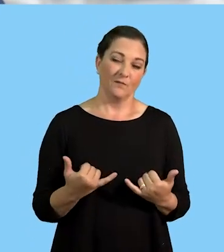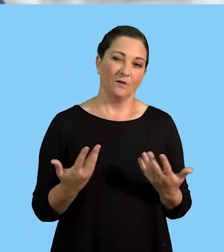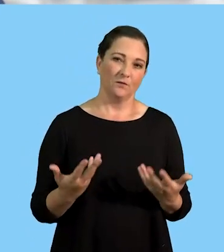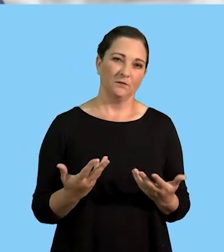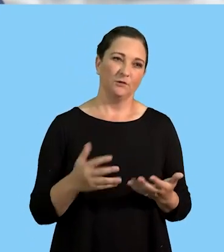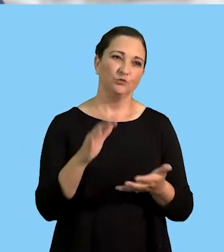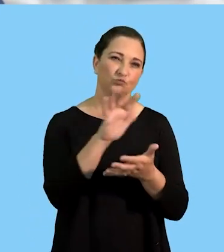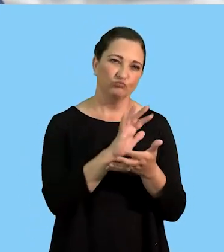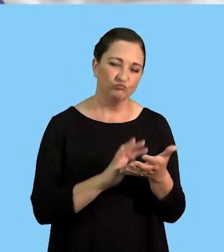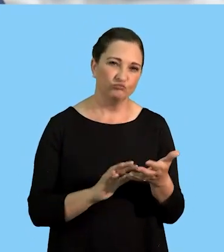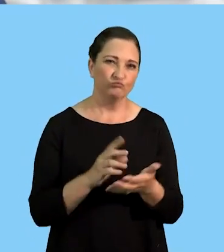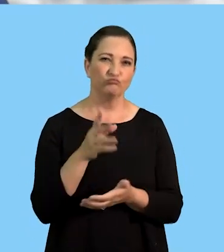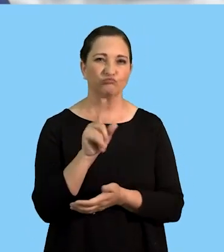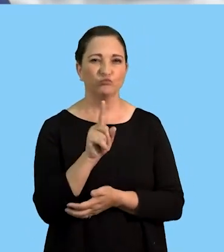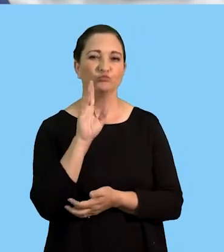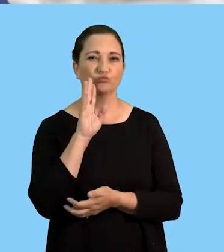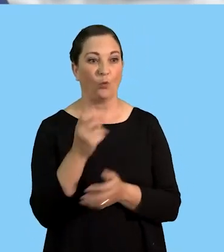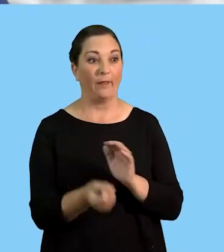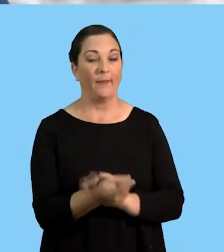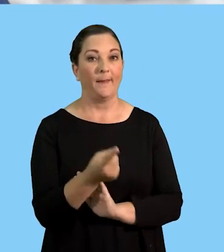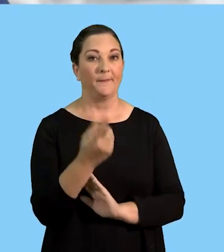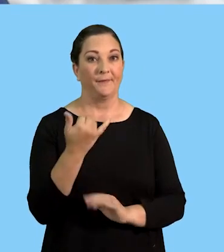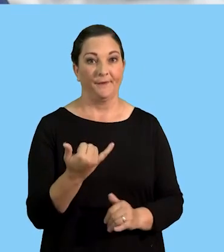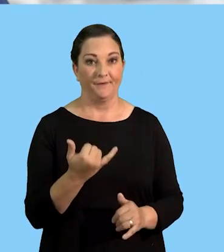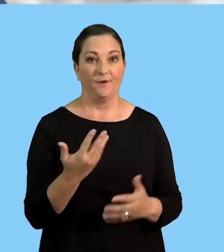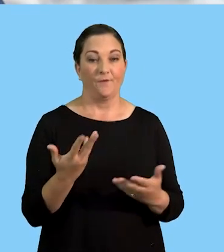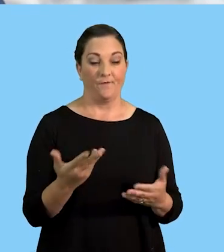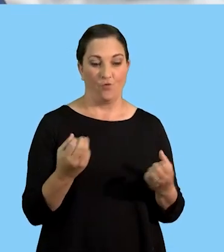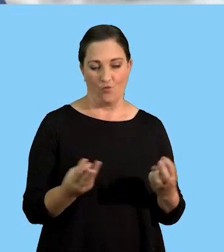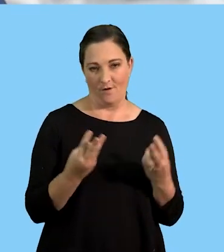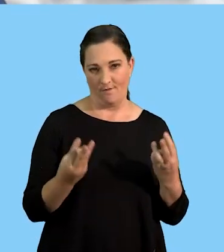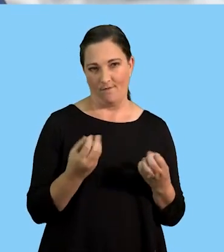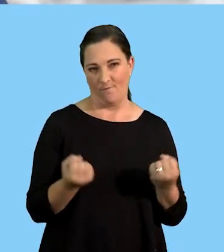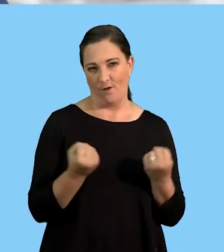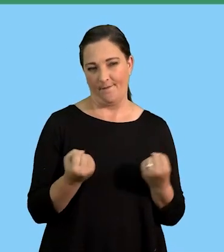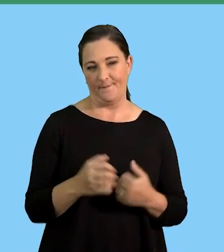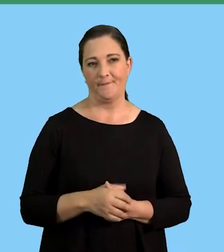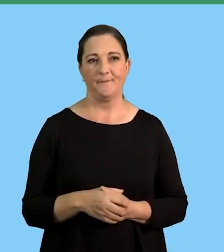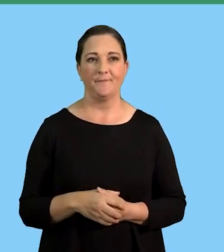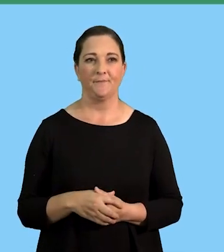scenario of what would be happening in Lisa's fashion world.